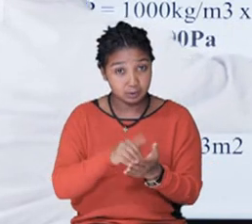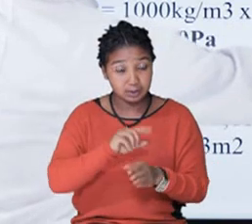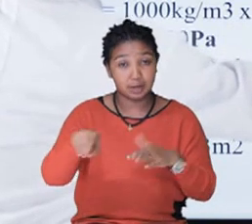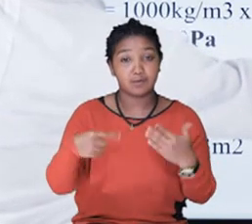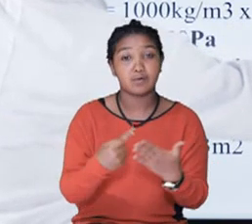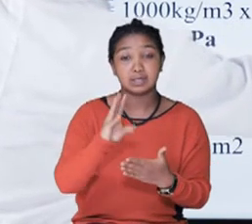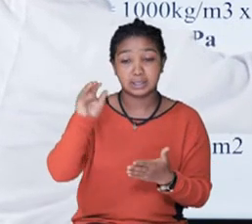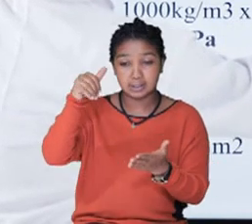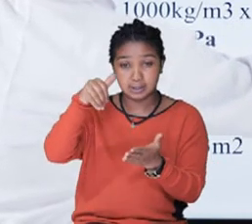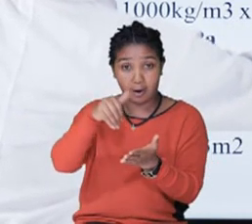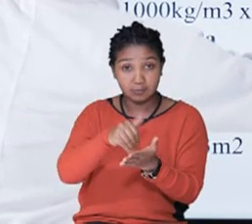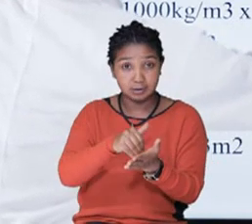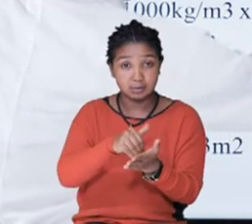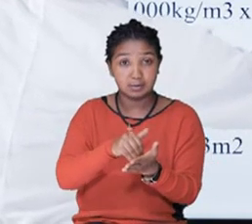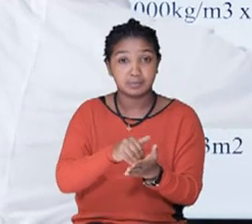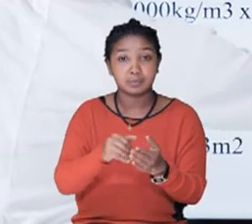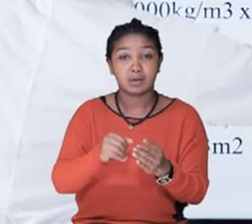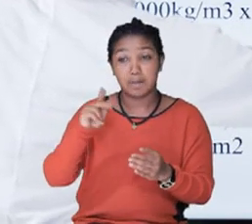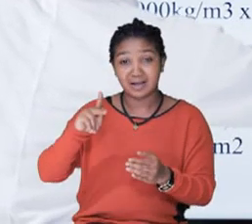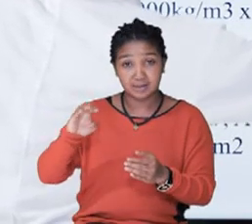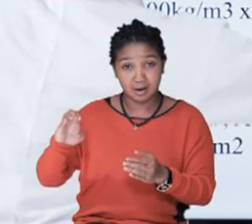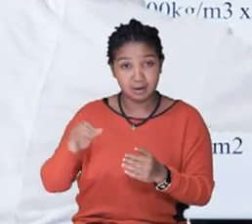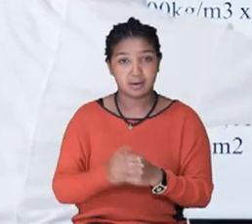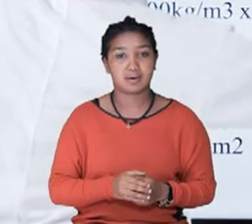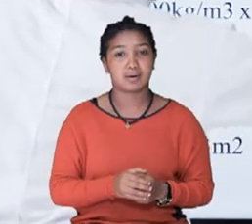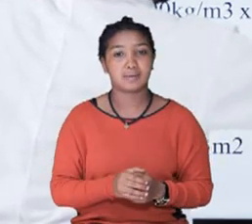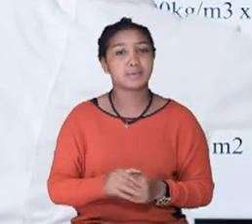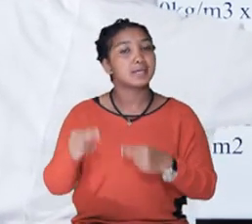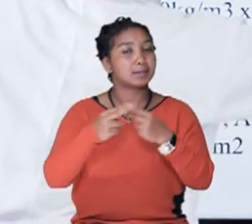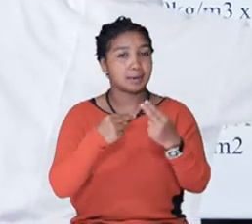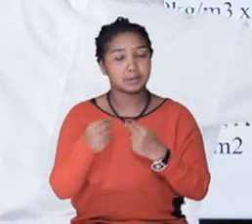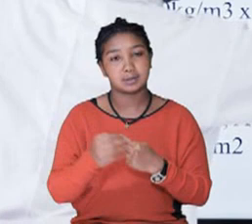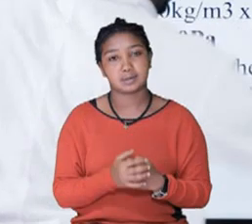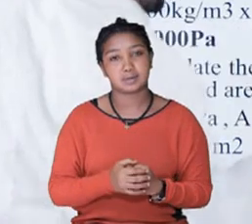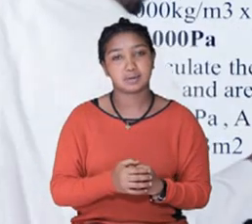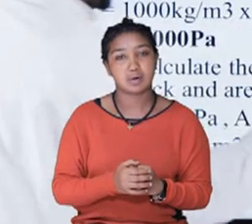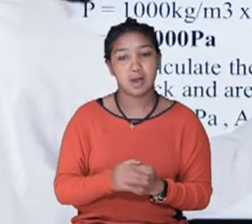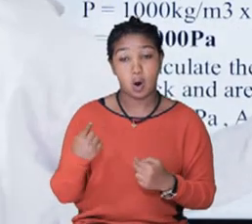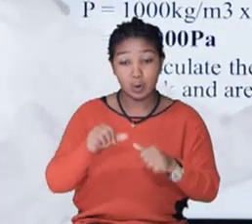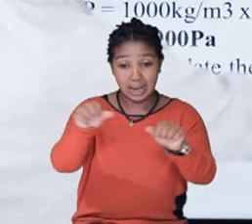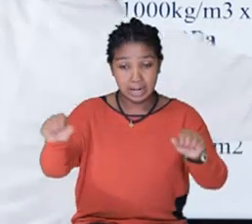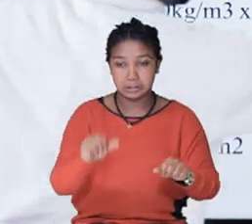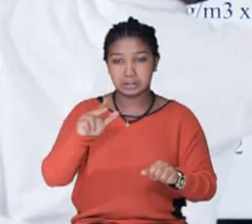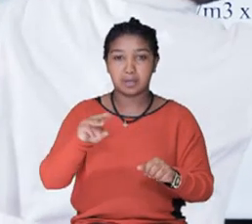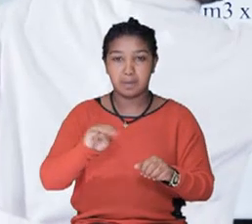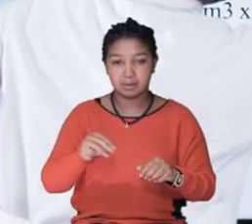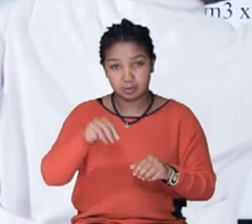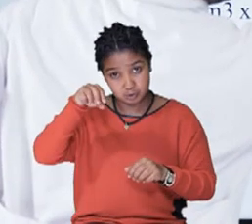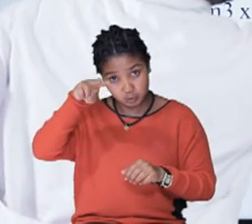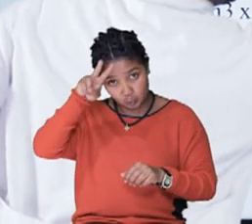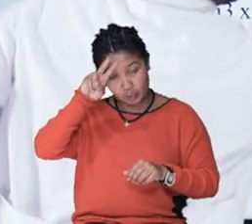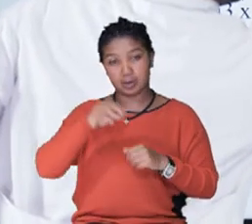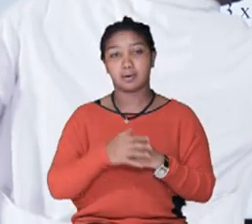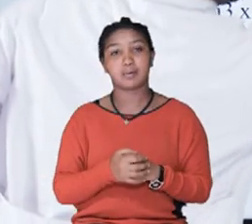Therefore, 60,000 Pascal times our area is 3 meters squared.